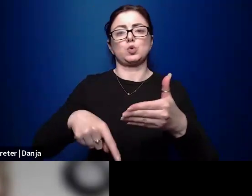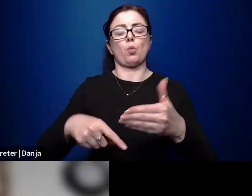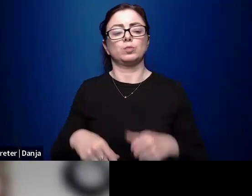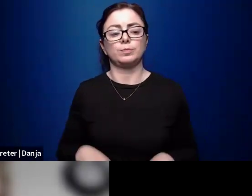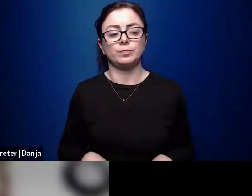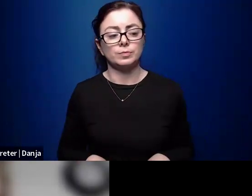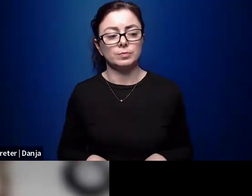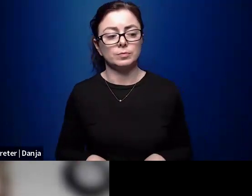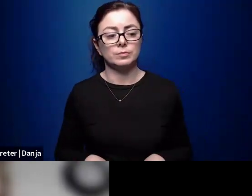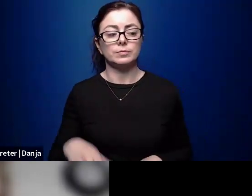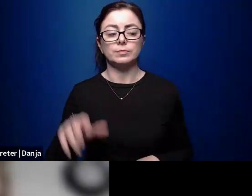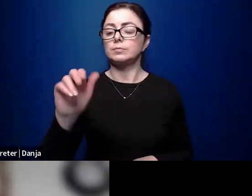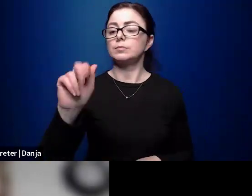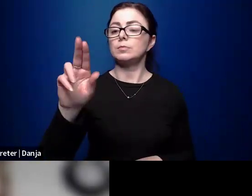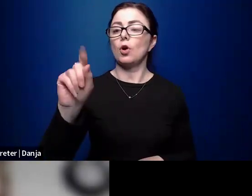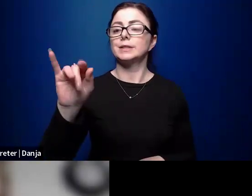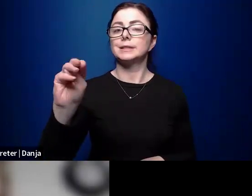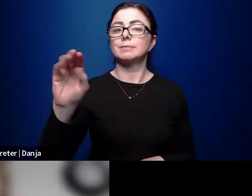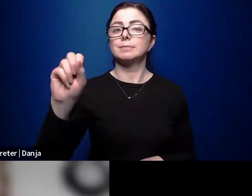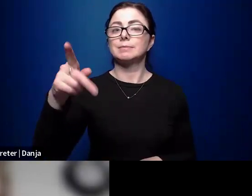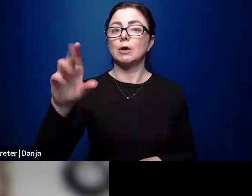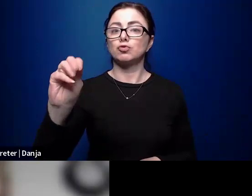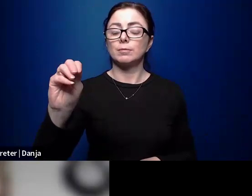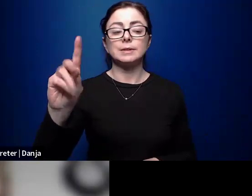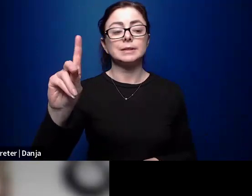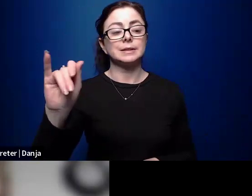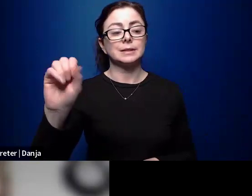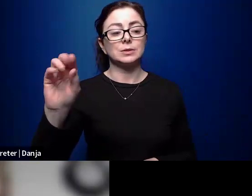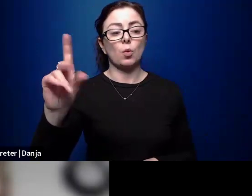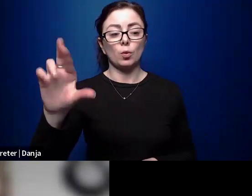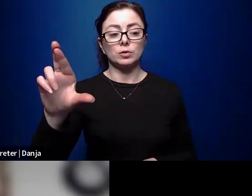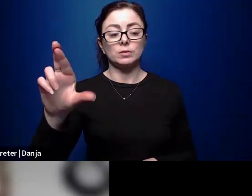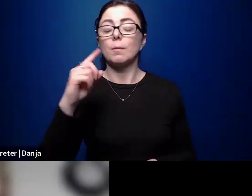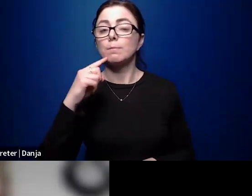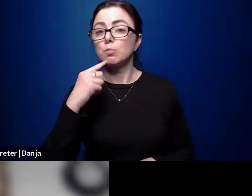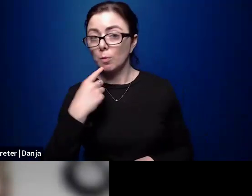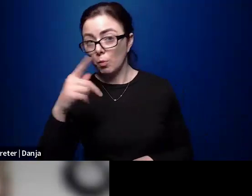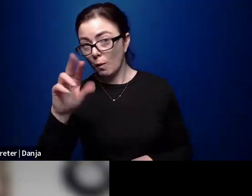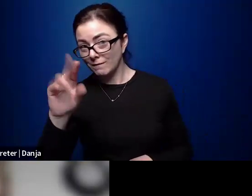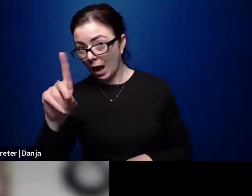is autism spectrum disorder, profound, nonverbal.